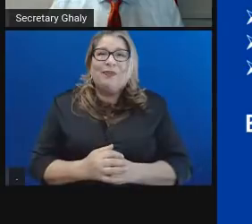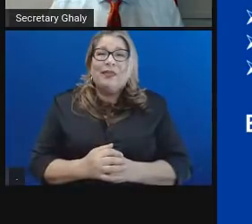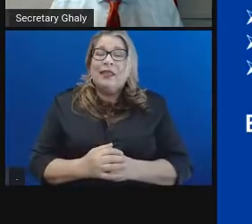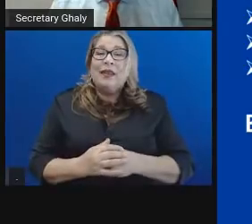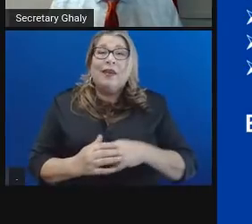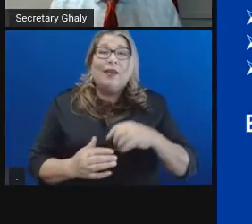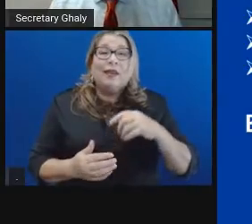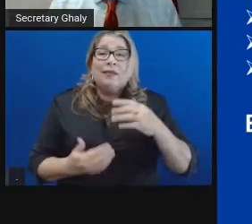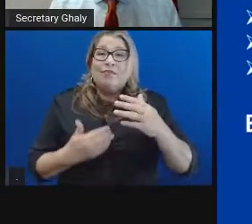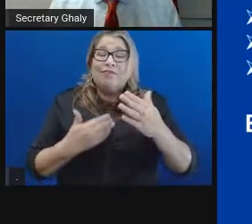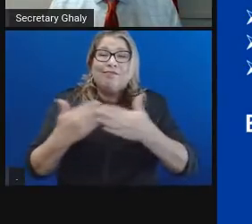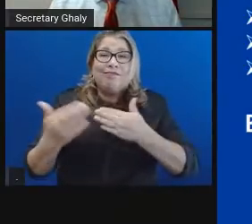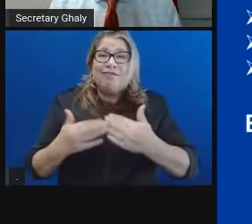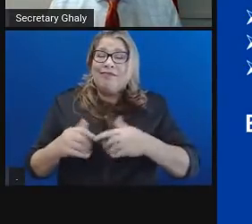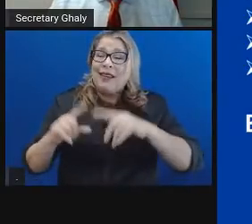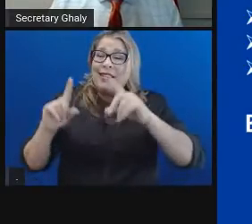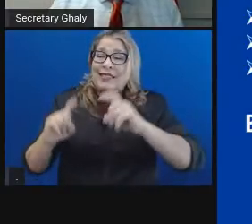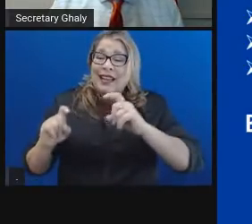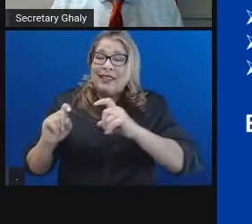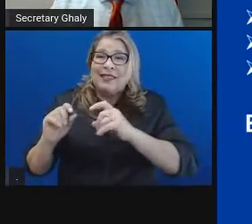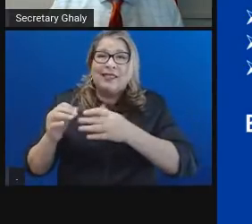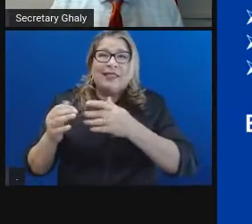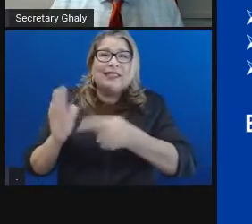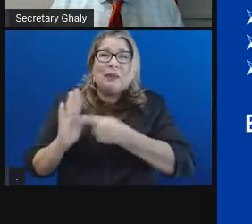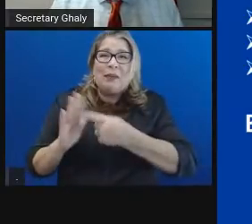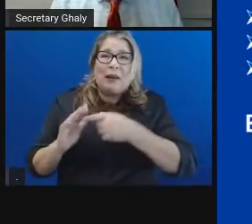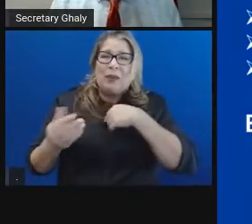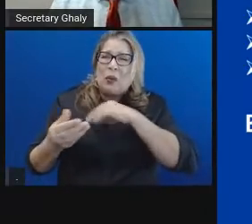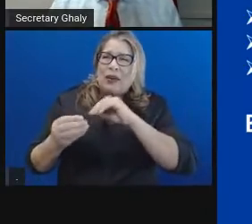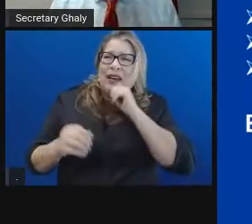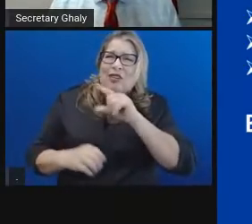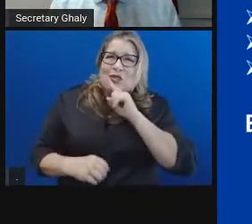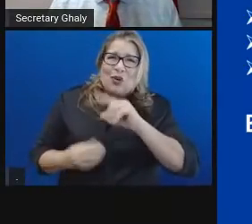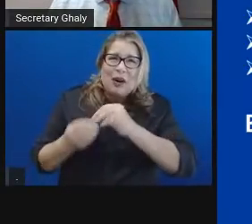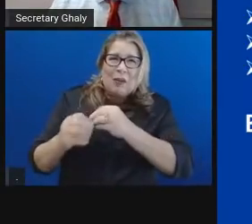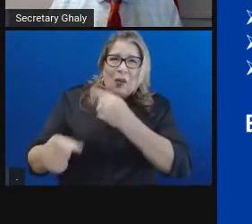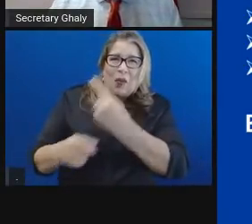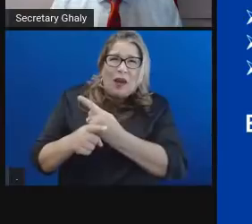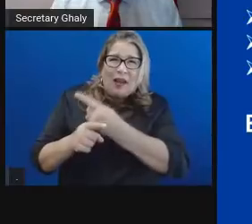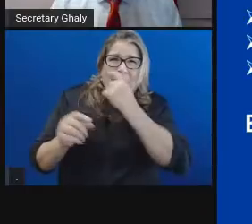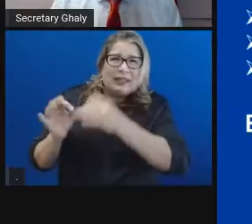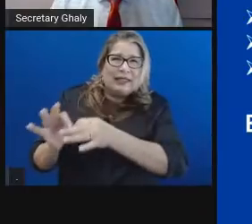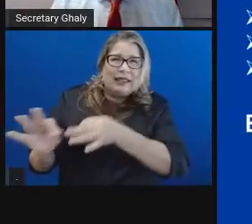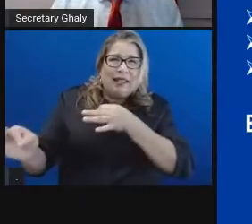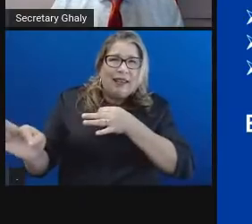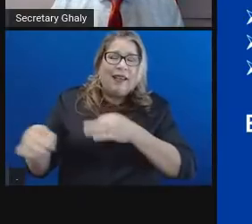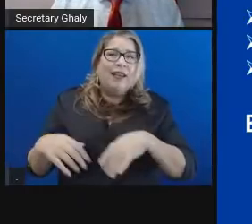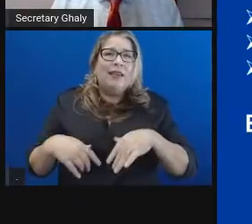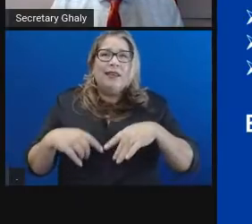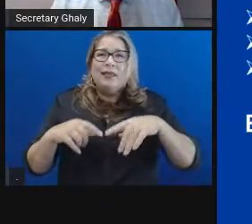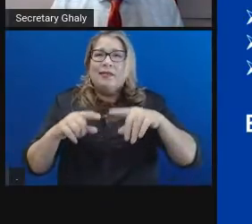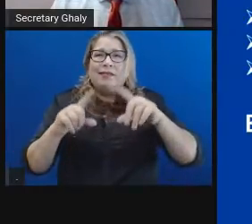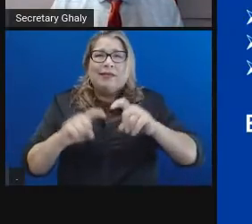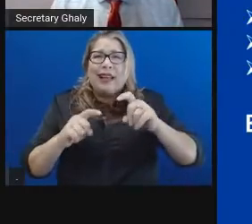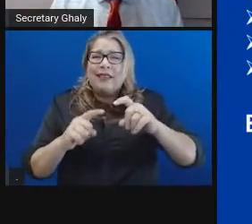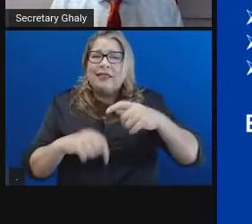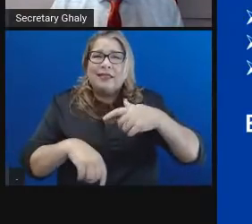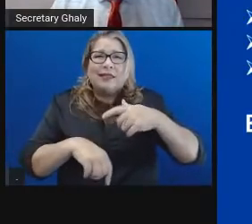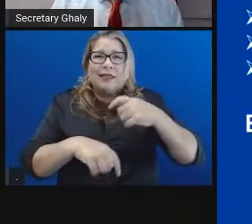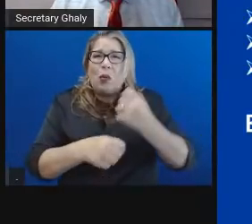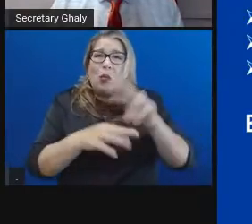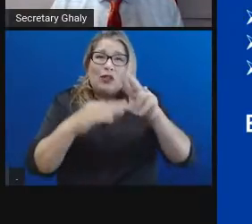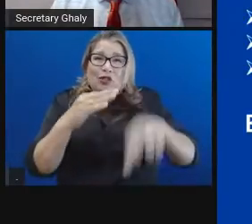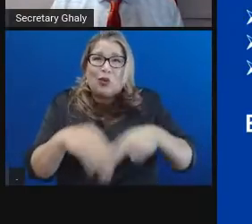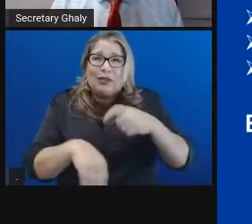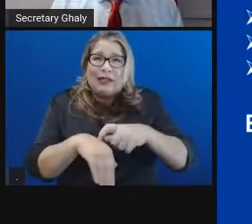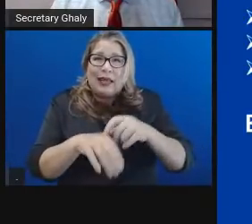when testing might be delayed, we might be concerned that the test turnaround time is slowed. None of that exists now, but for